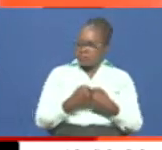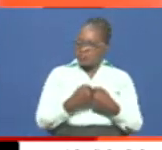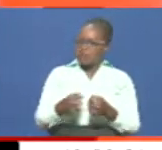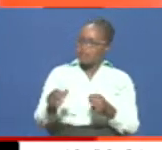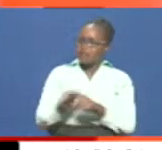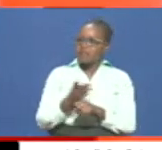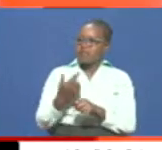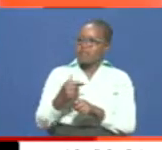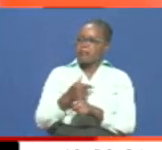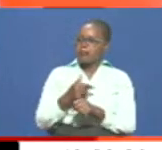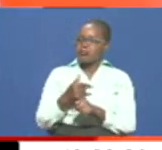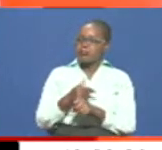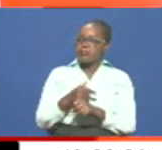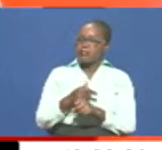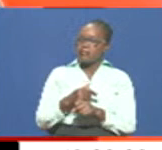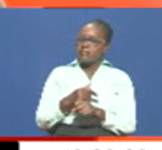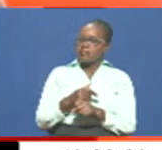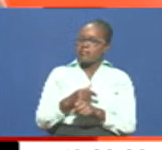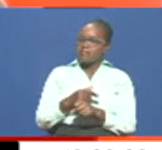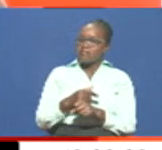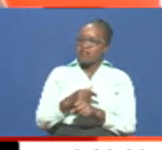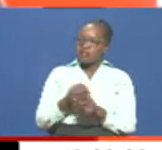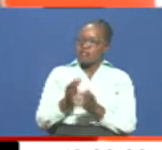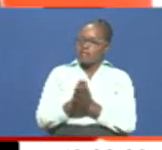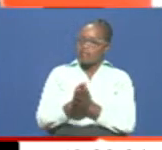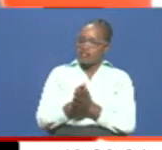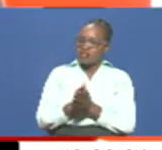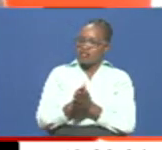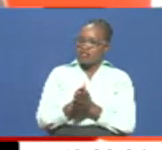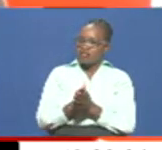just small, but all businesses have actually taken a big hit in terms of